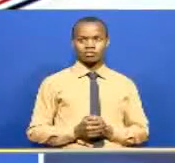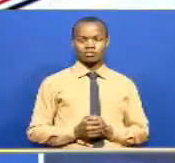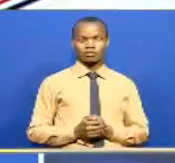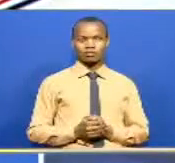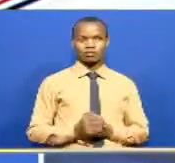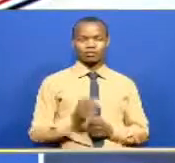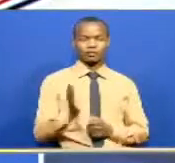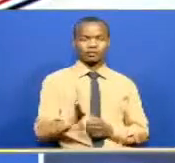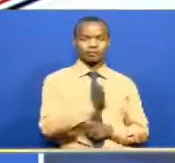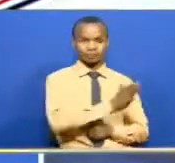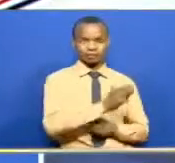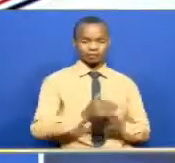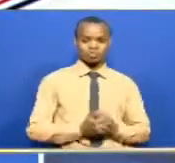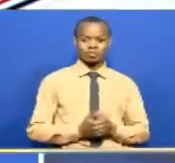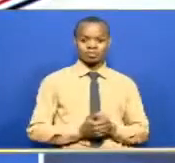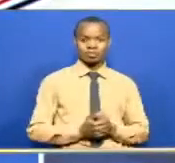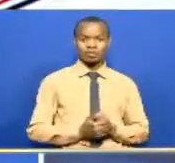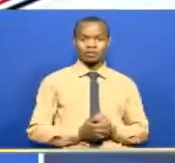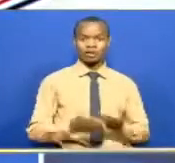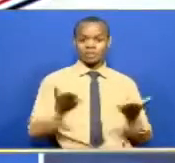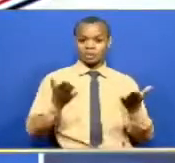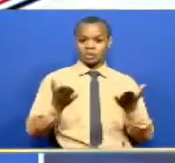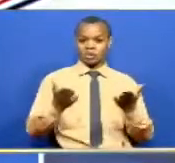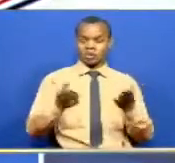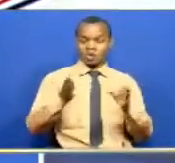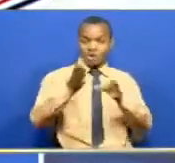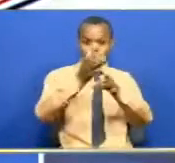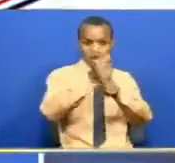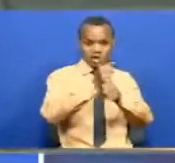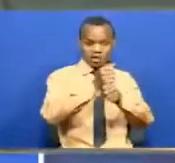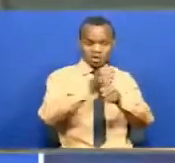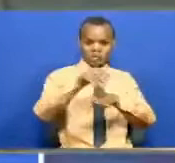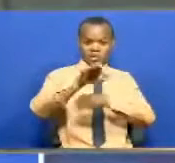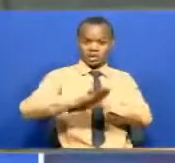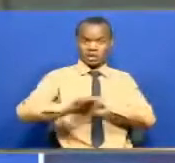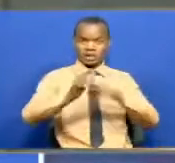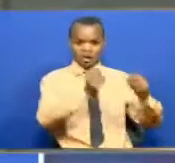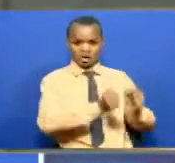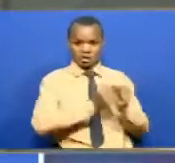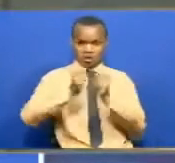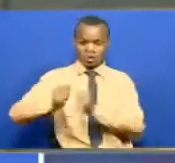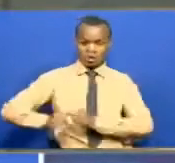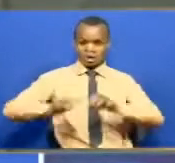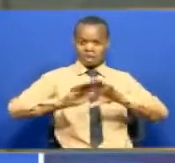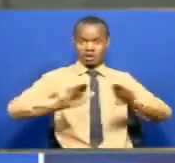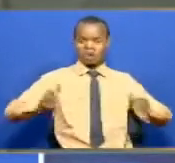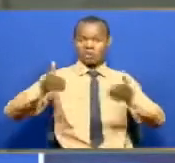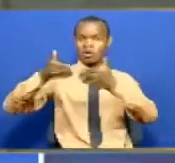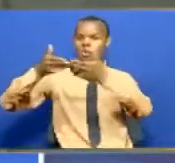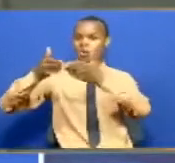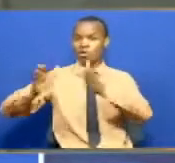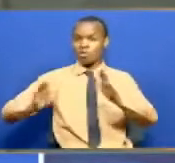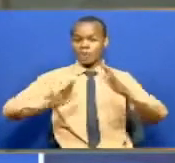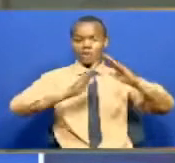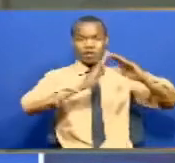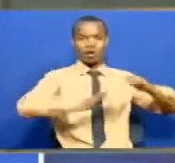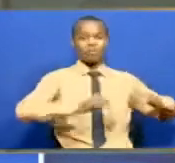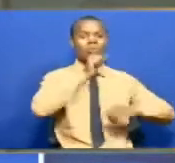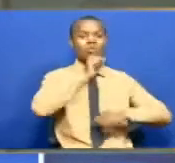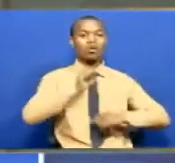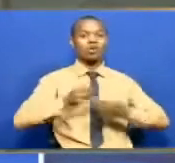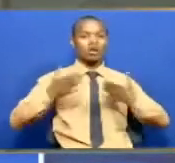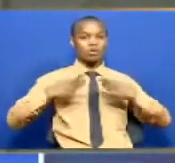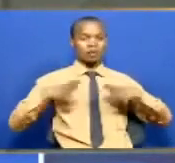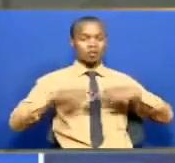Elsewhere, a community-based organization in Homa Bay County has opened up a home for the elderly in an effort to reduce frequent contacts,